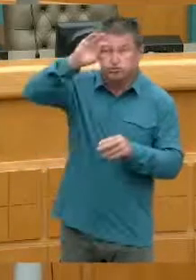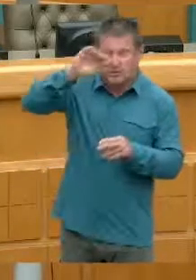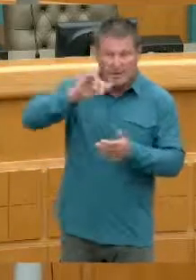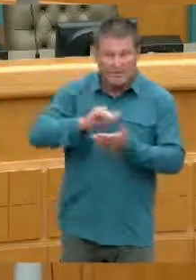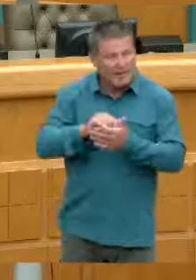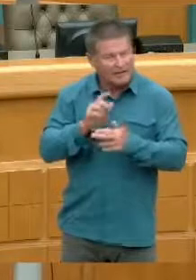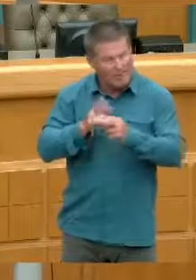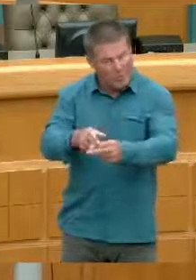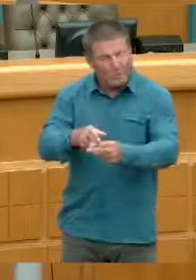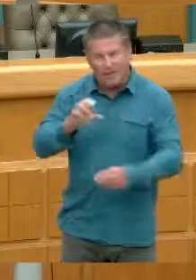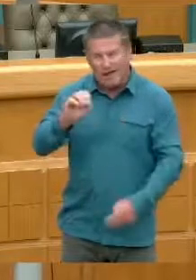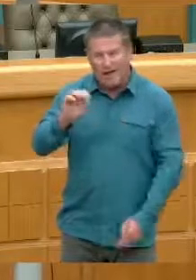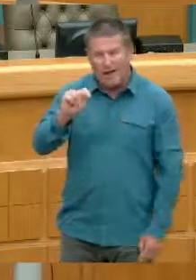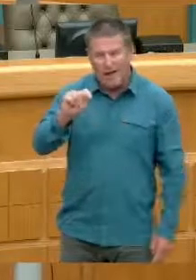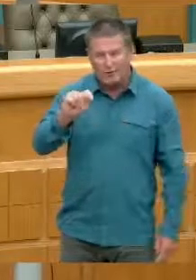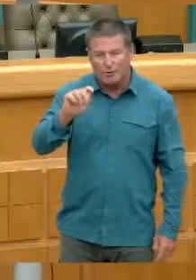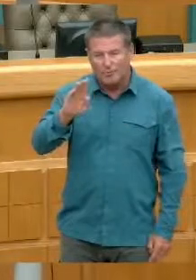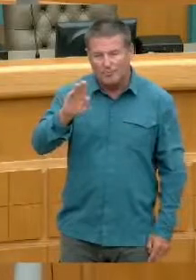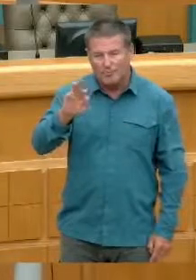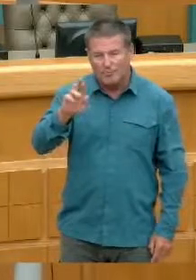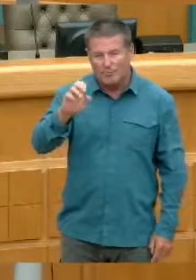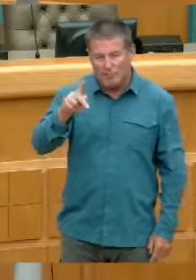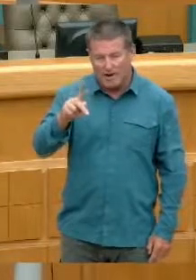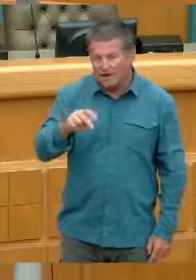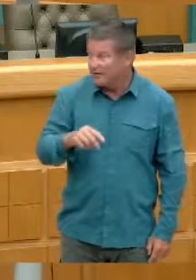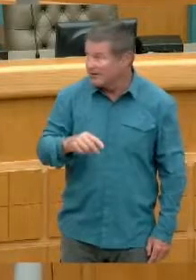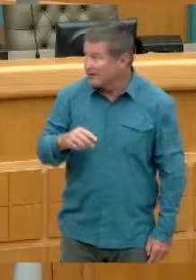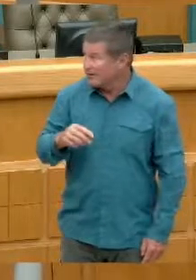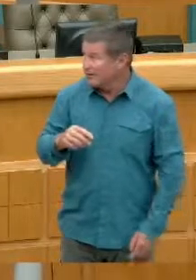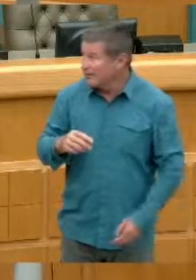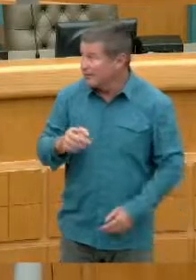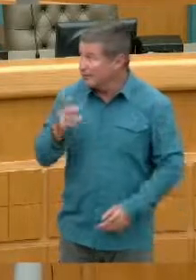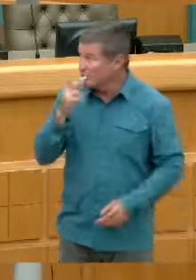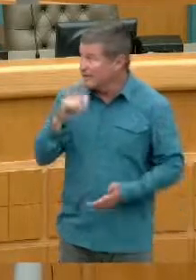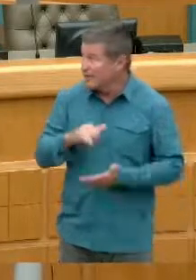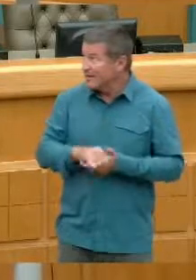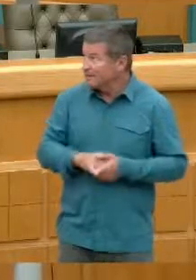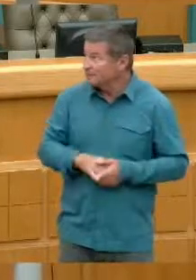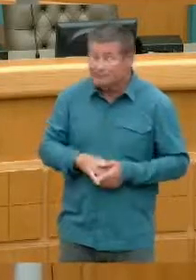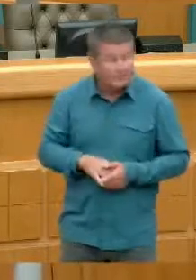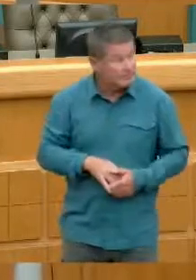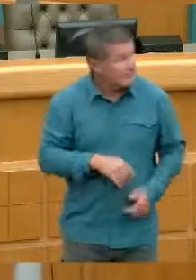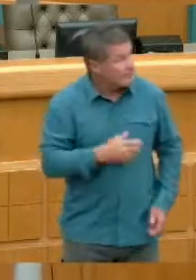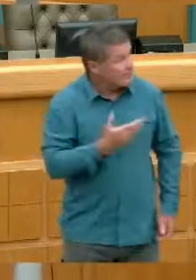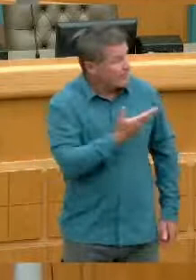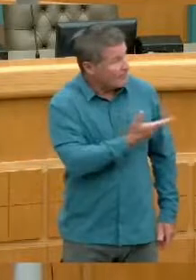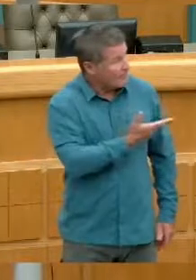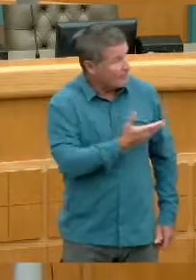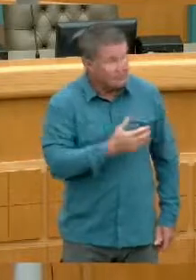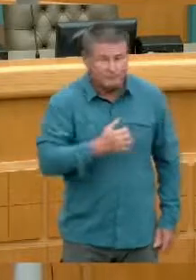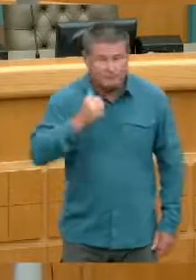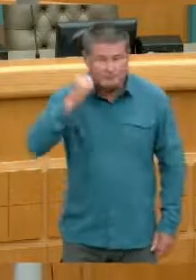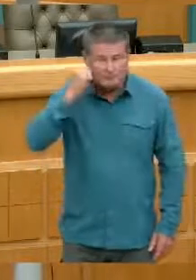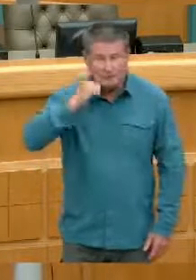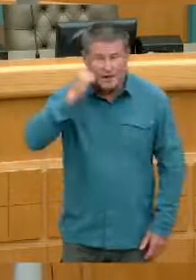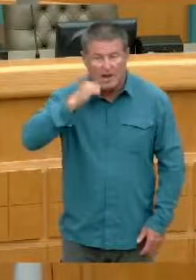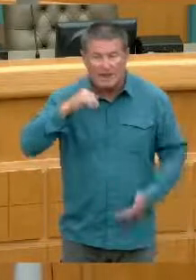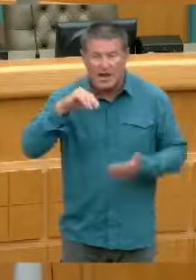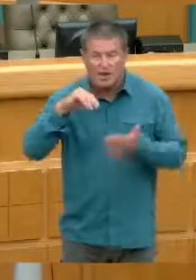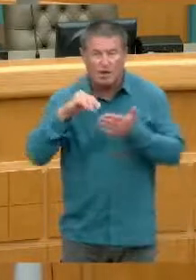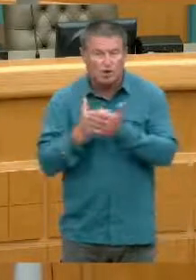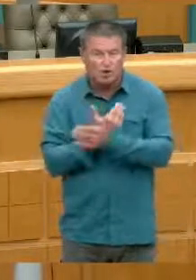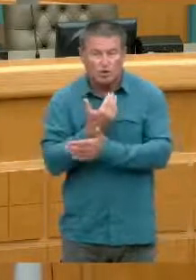jump in the number of cases that we see. This is a daily new cases